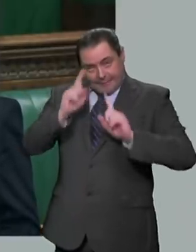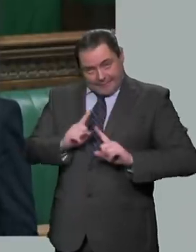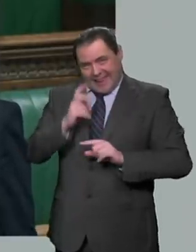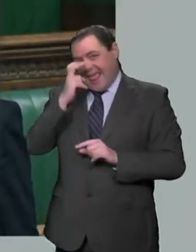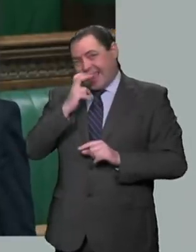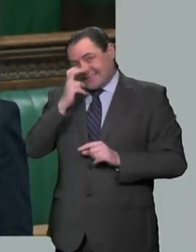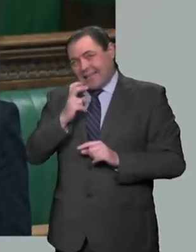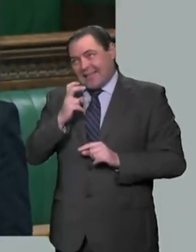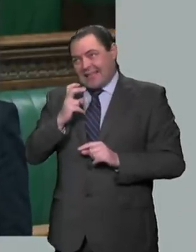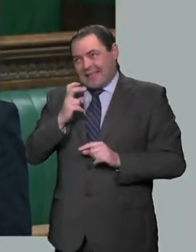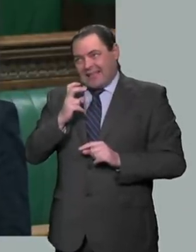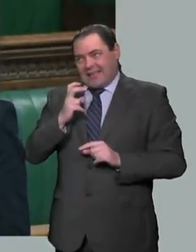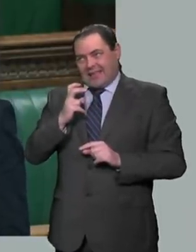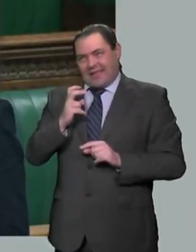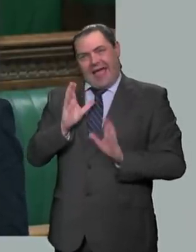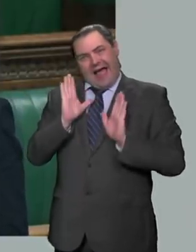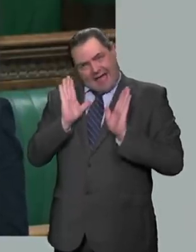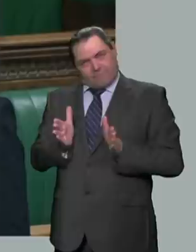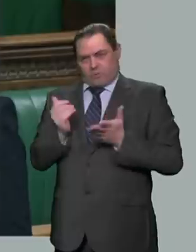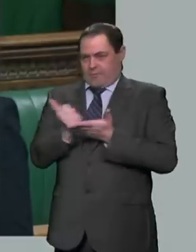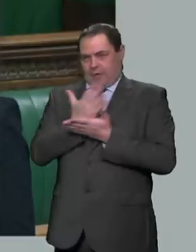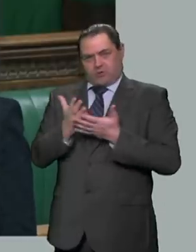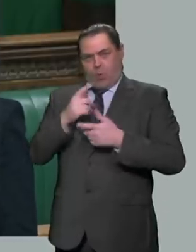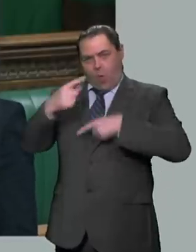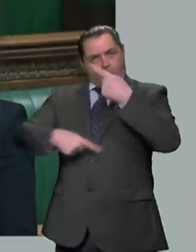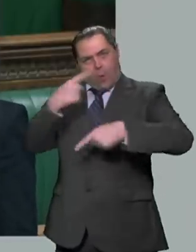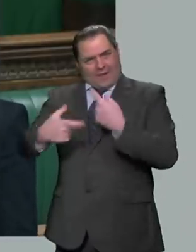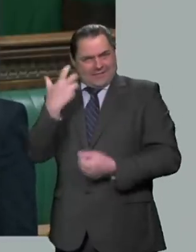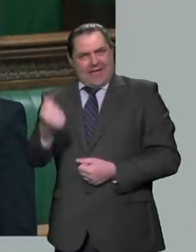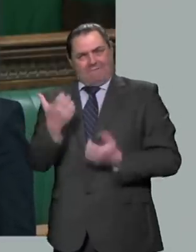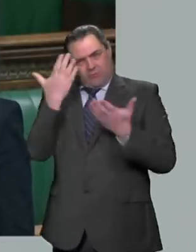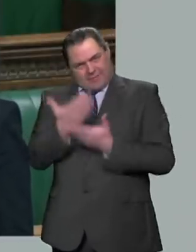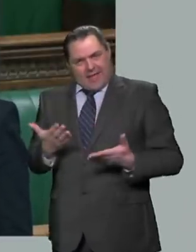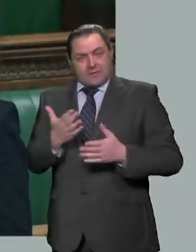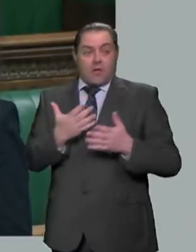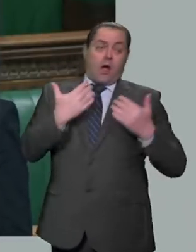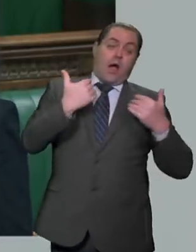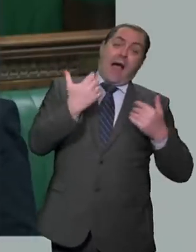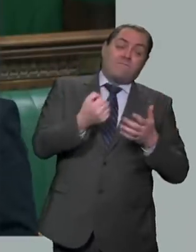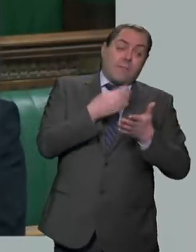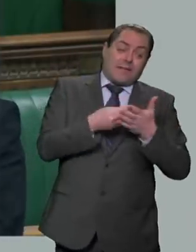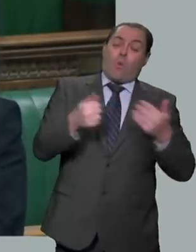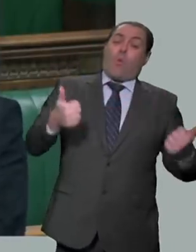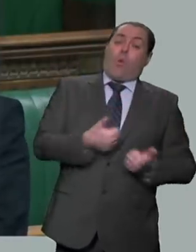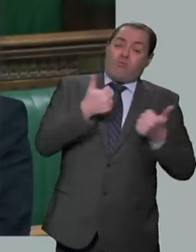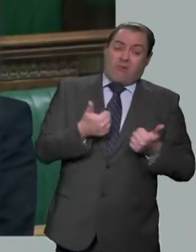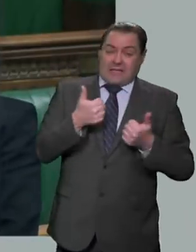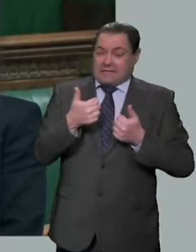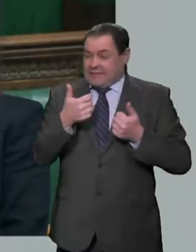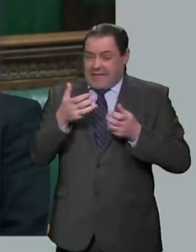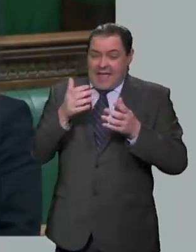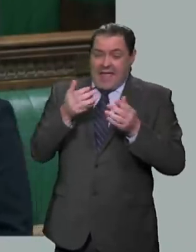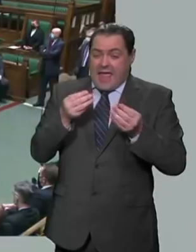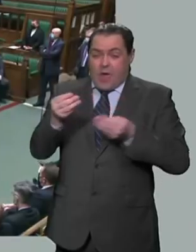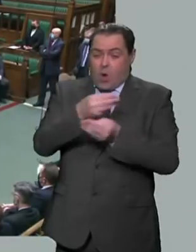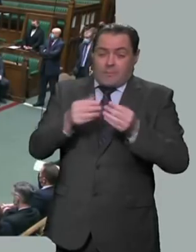elderly are not fair weather luxuries, and that everyone with dementia, wherever they live, has the right to family